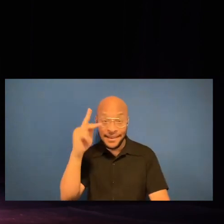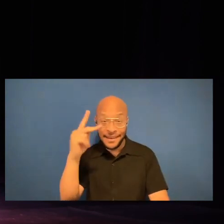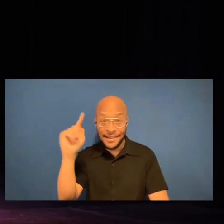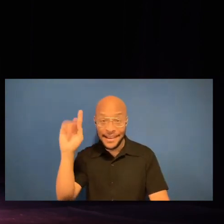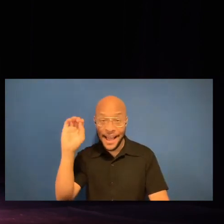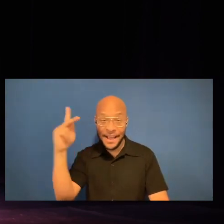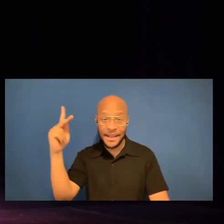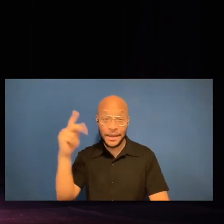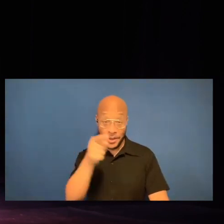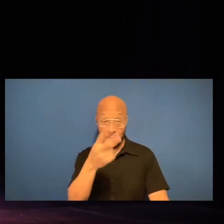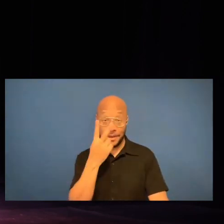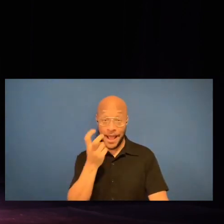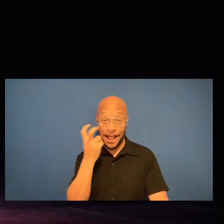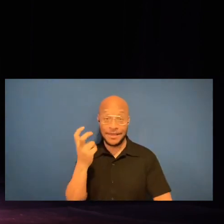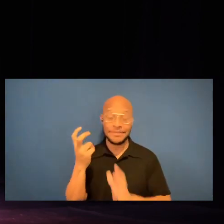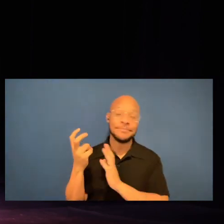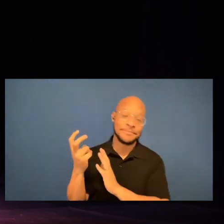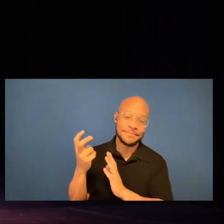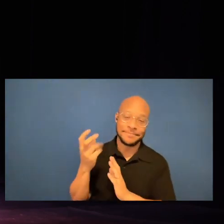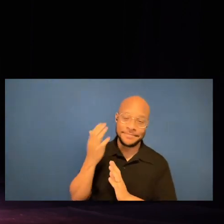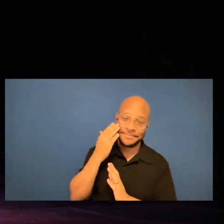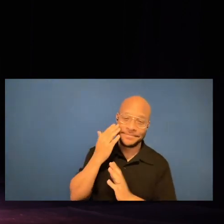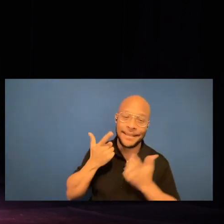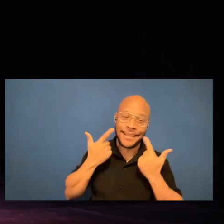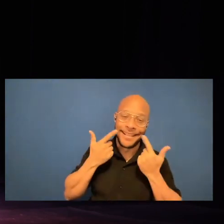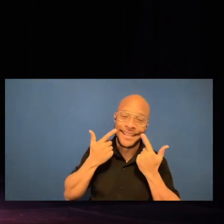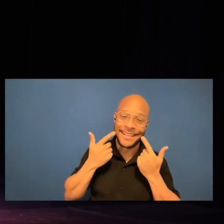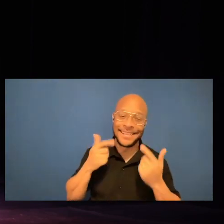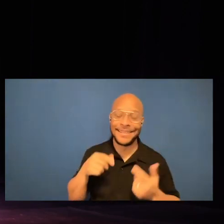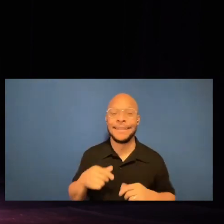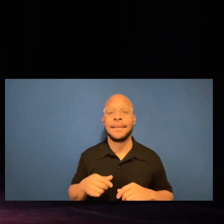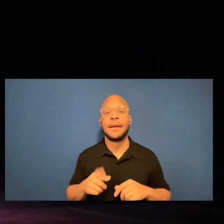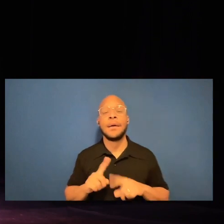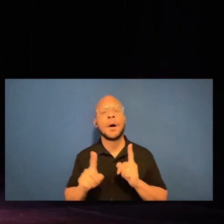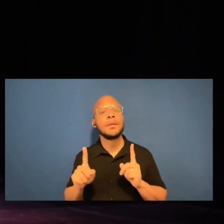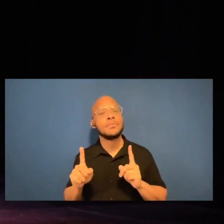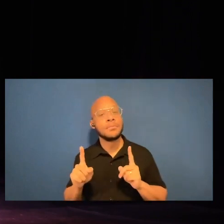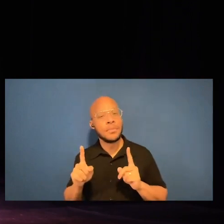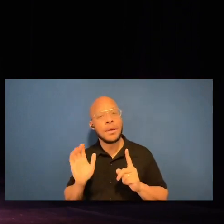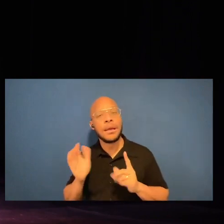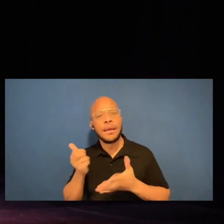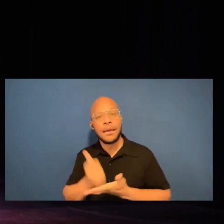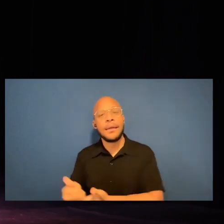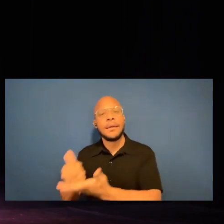But what we do know is that they democratize access and artistic agency.